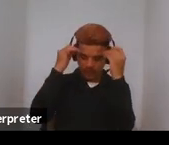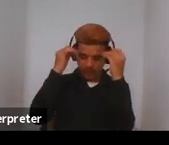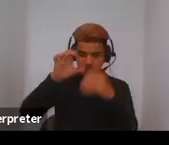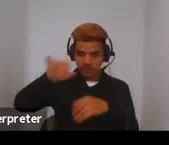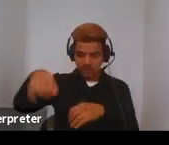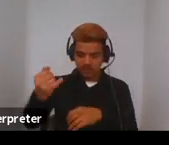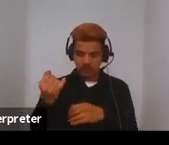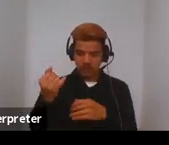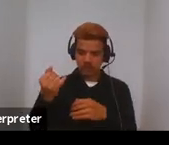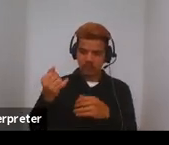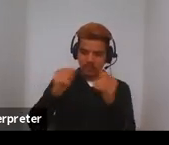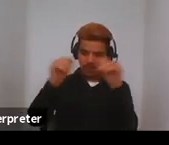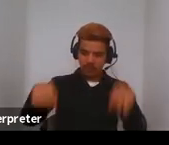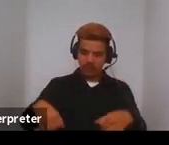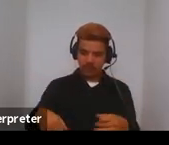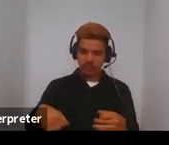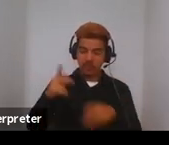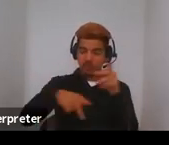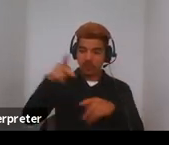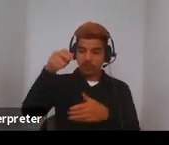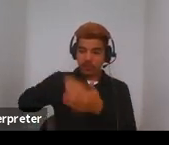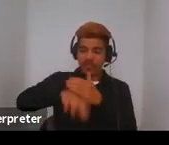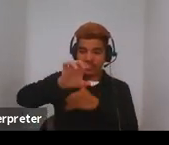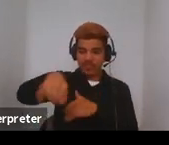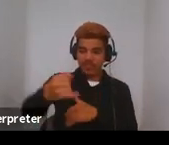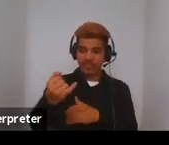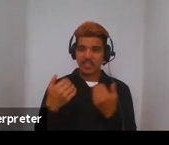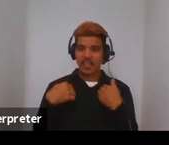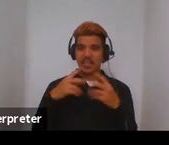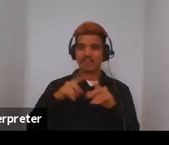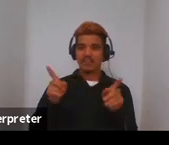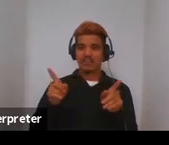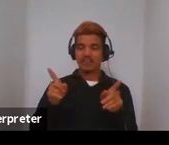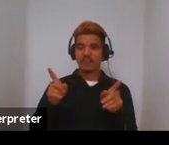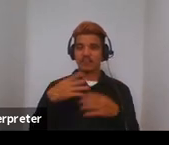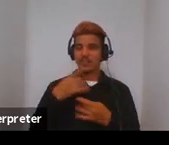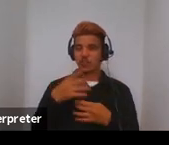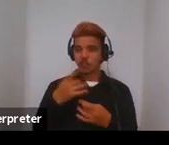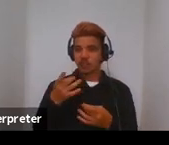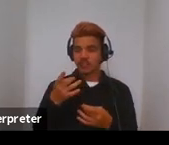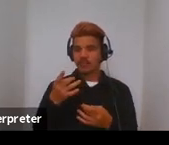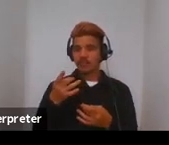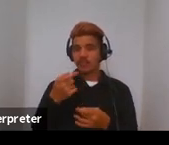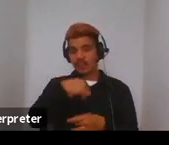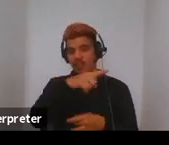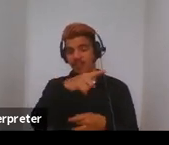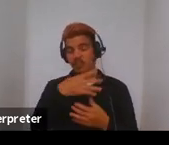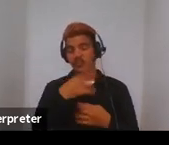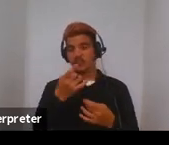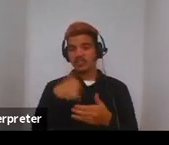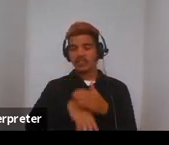is that folks in the criminal justice system have a different interest. They're interested in upholding the